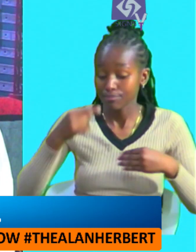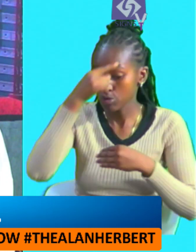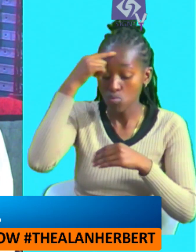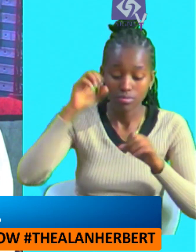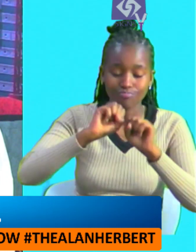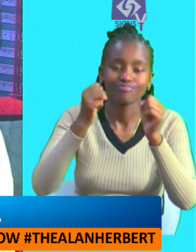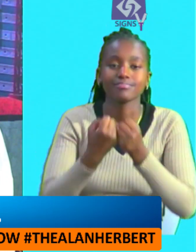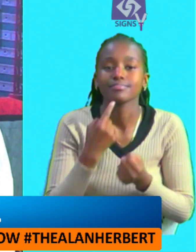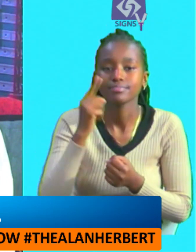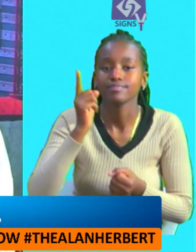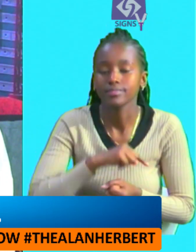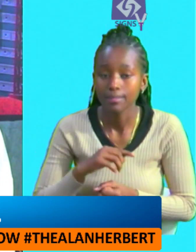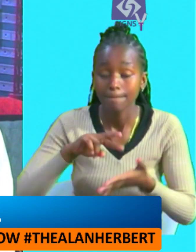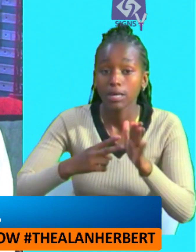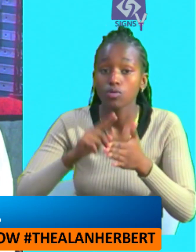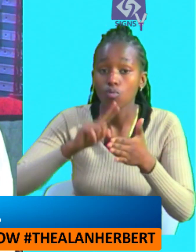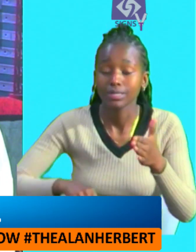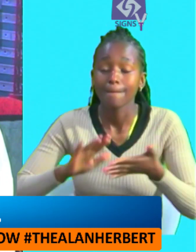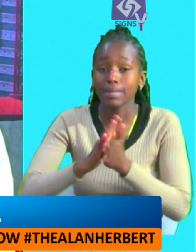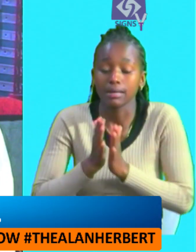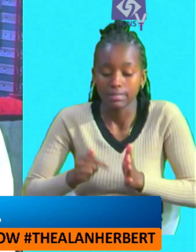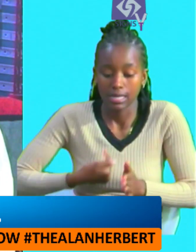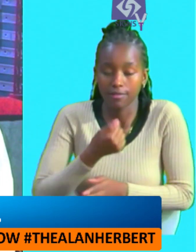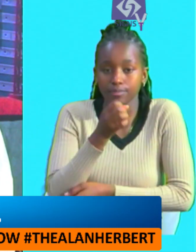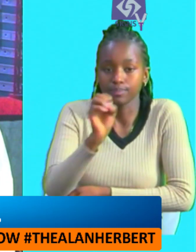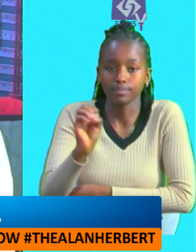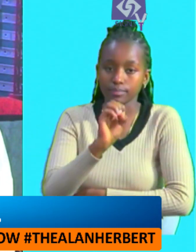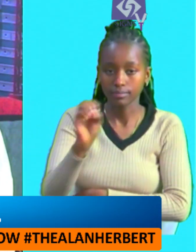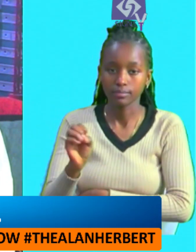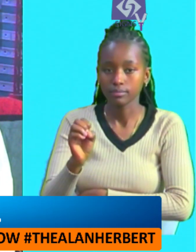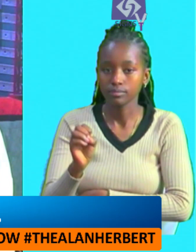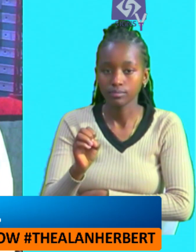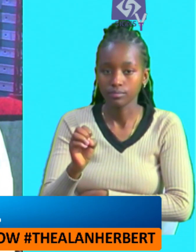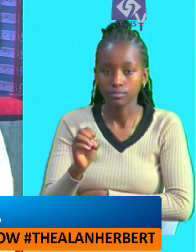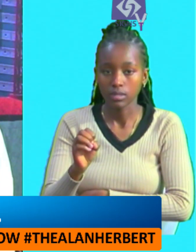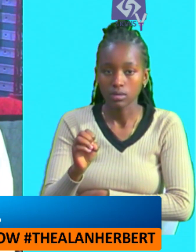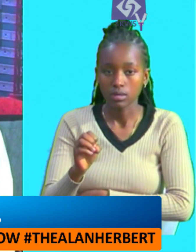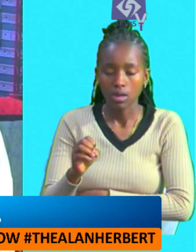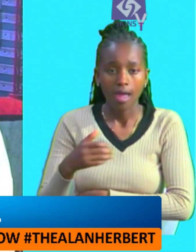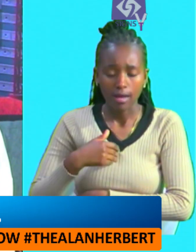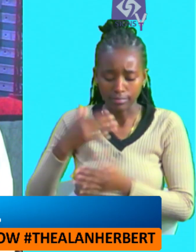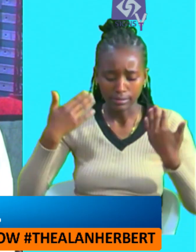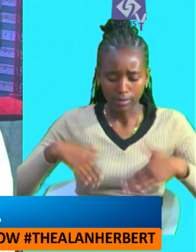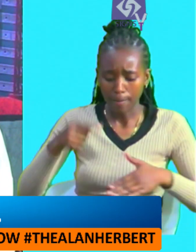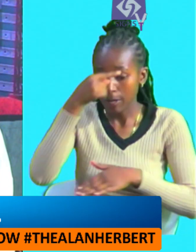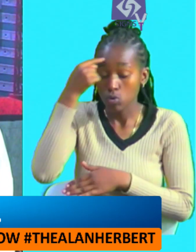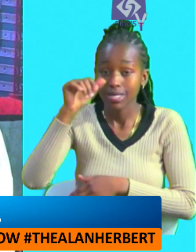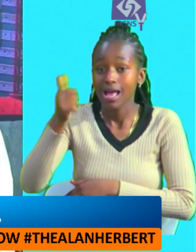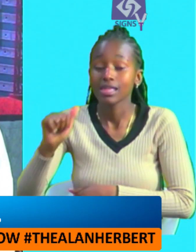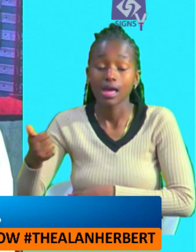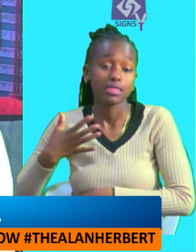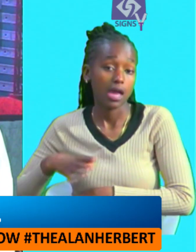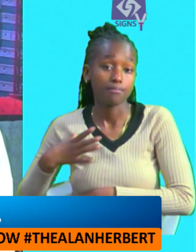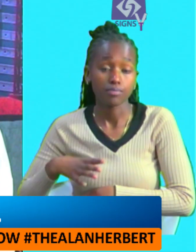I think to an extent I will agree with you, but I think what you just said there it